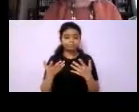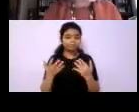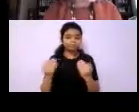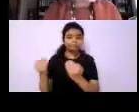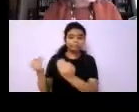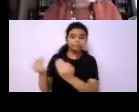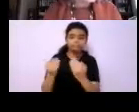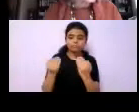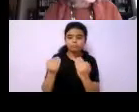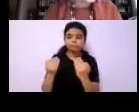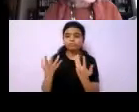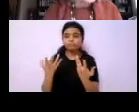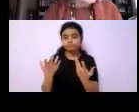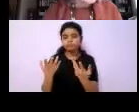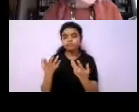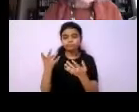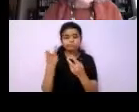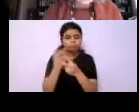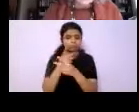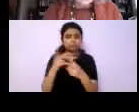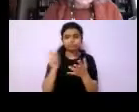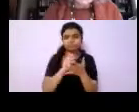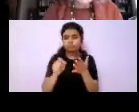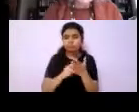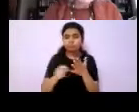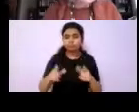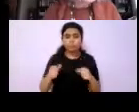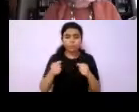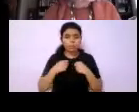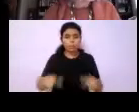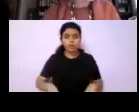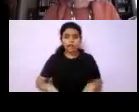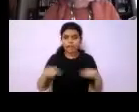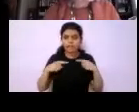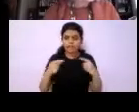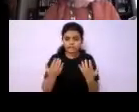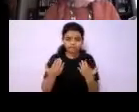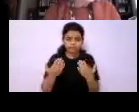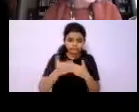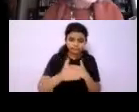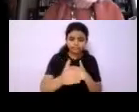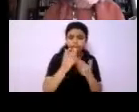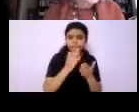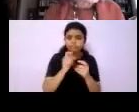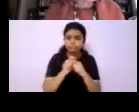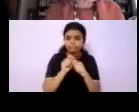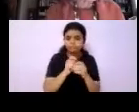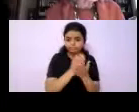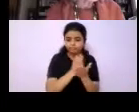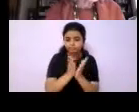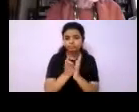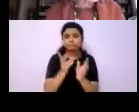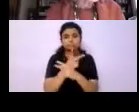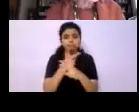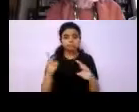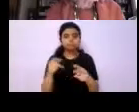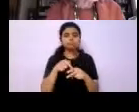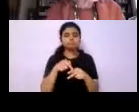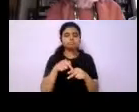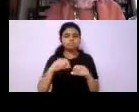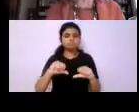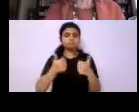and provisions that make modern life possible. Then, as literary